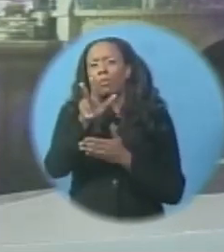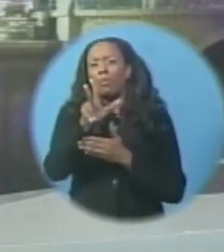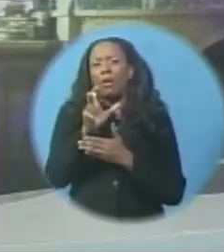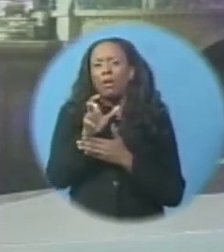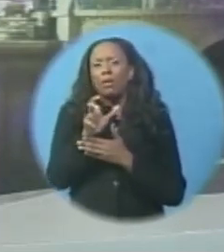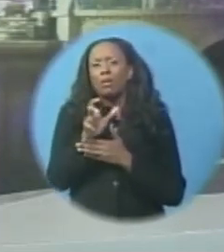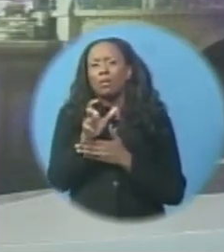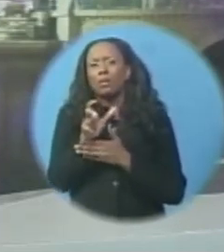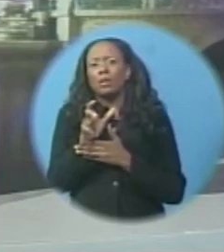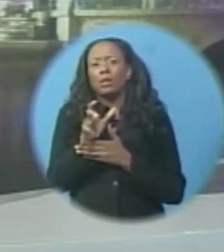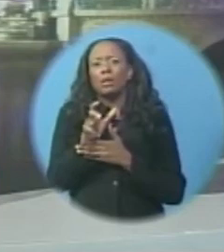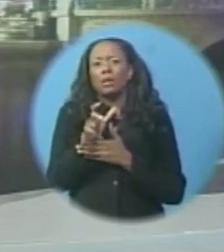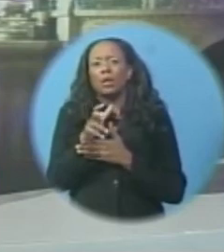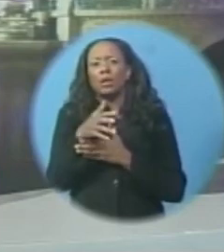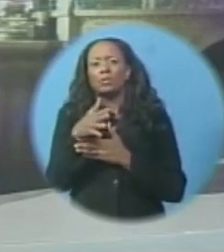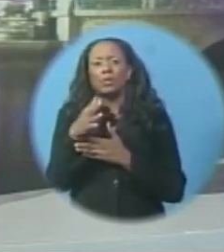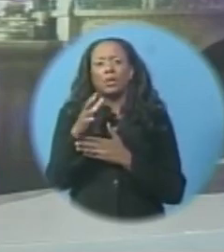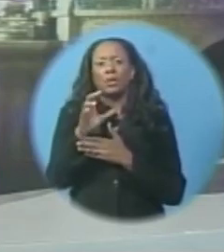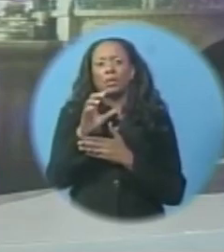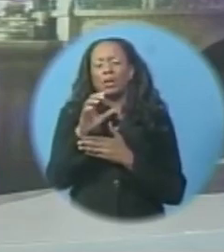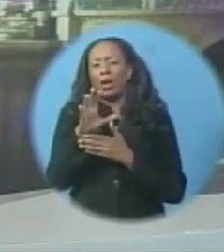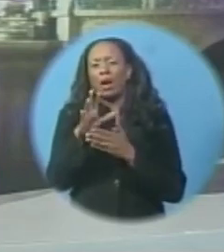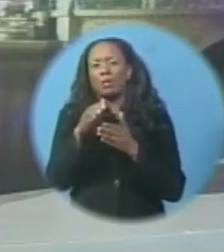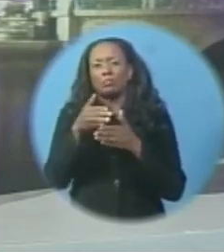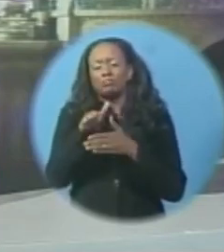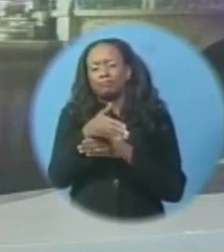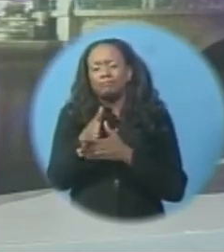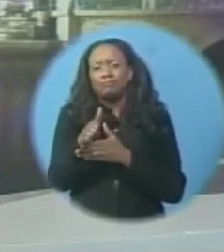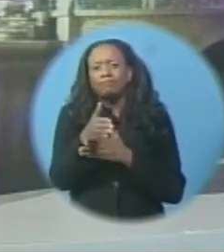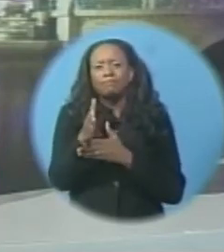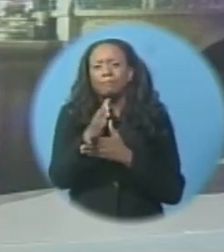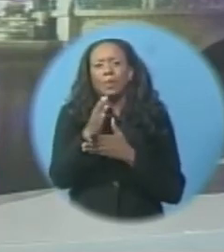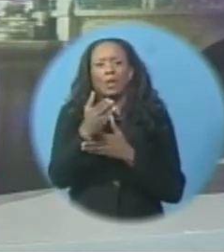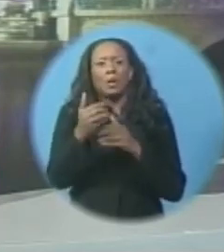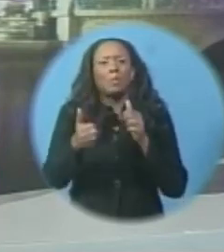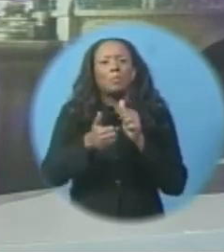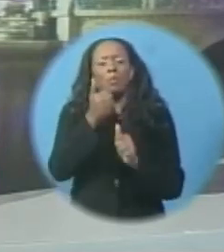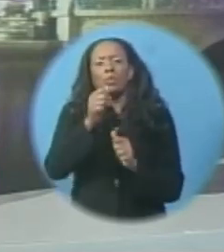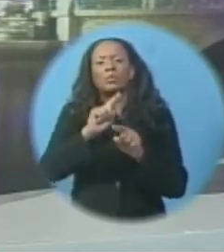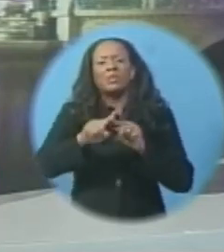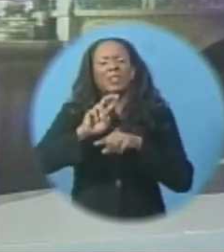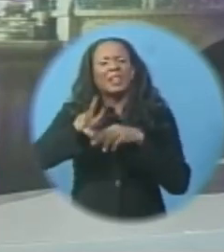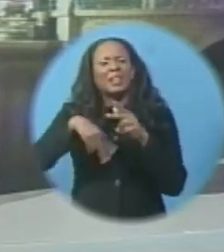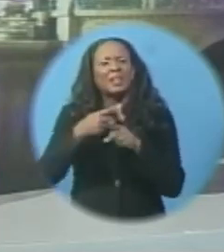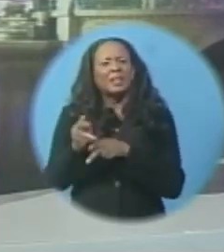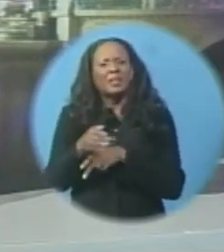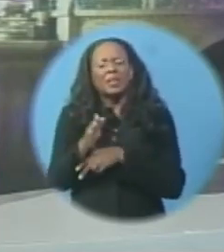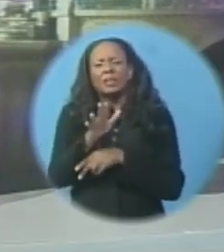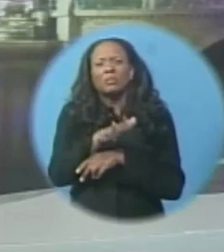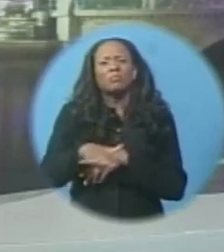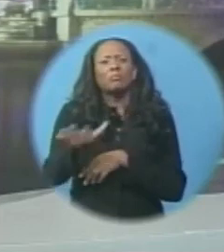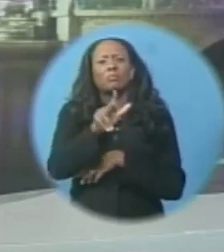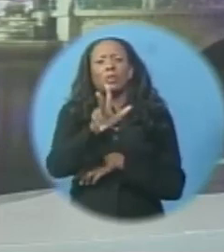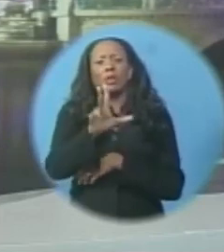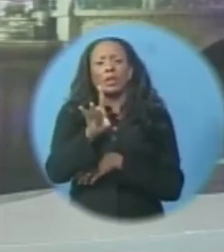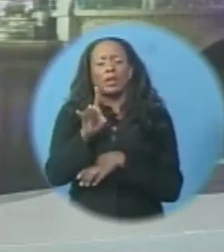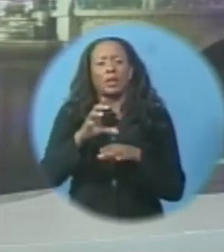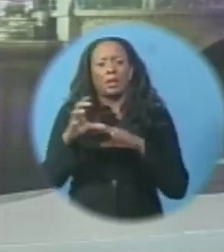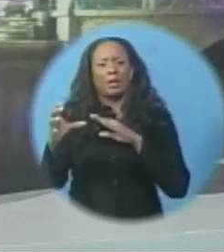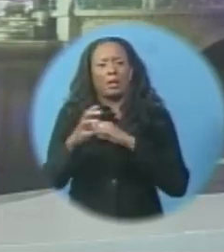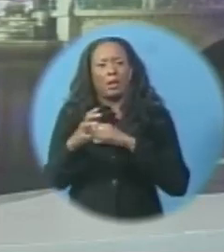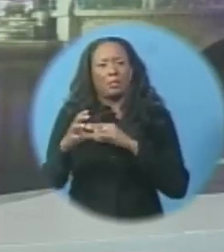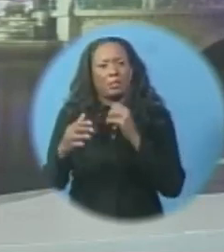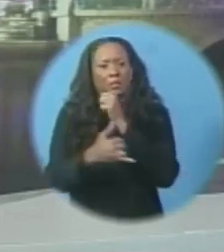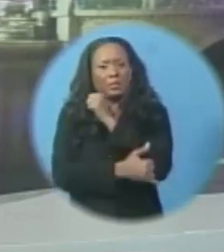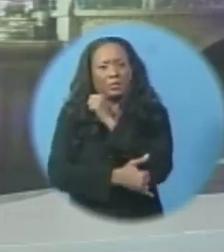fishes, a group that includes most fish species found near the shore across 38 Caribbean countries and territories.